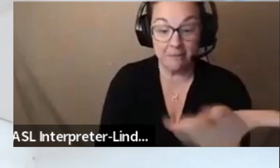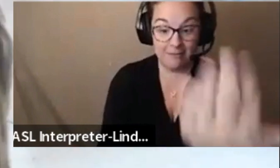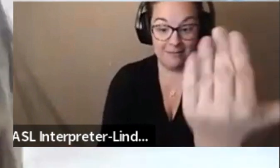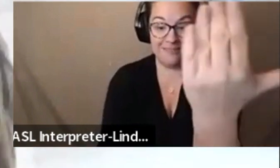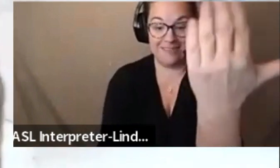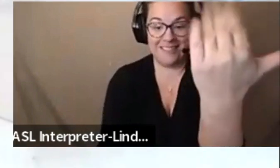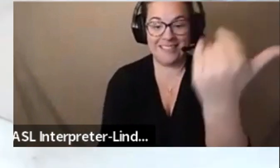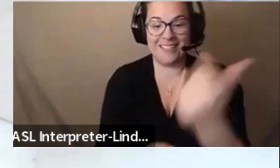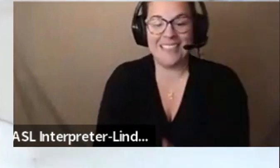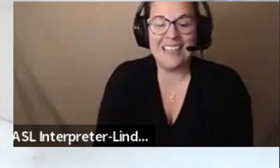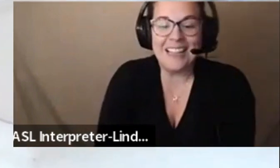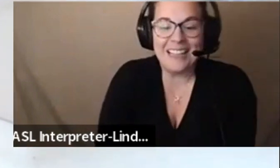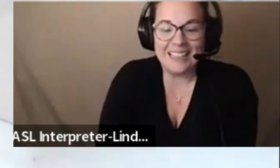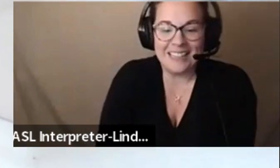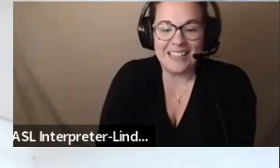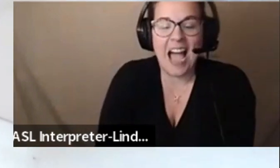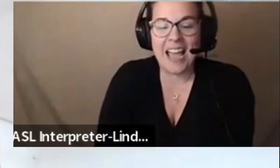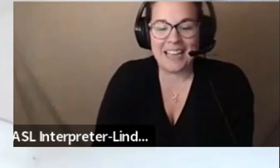Hi, Neil.